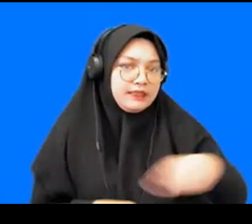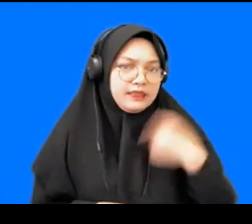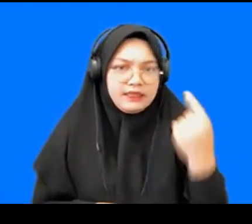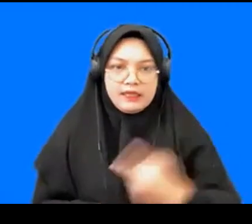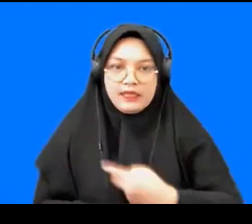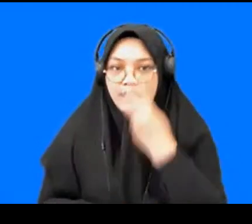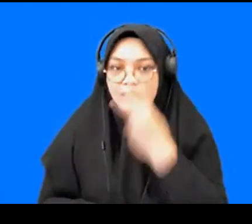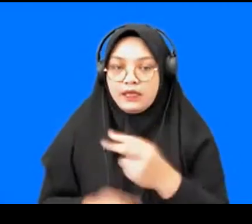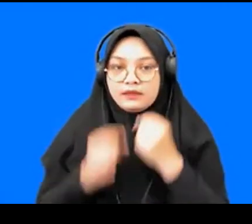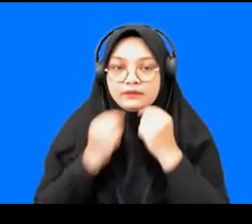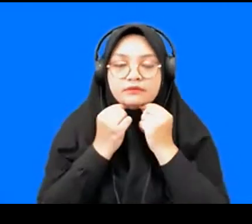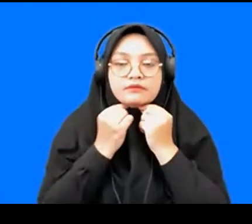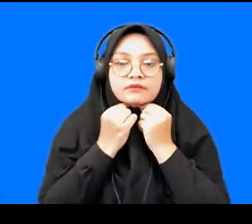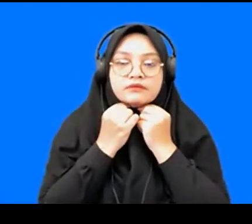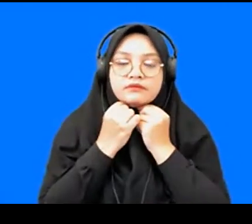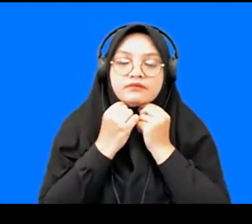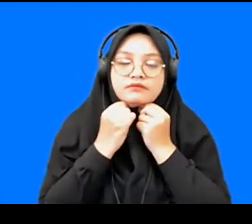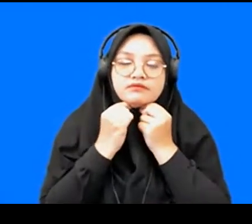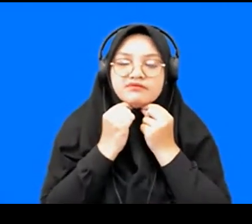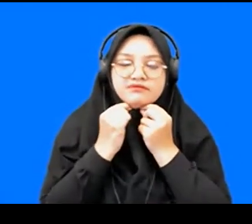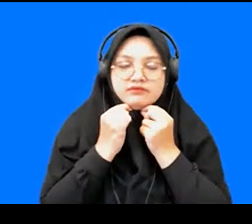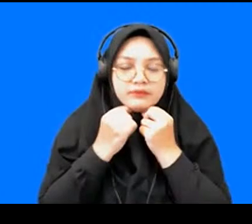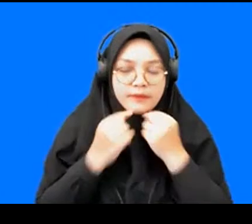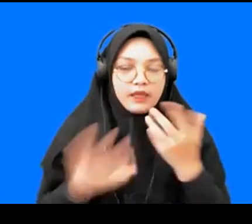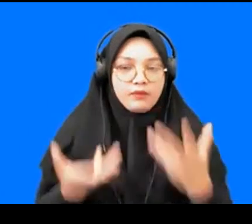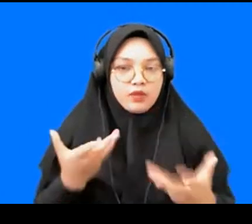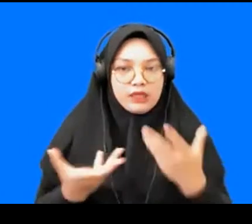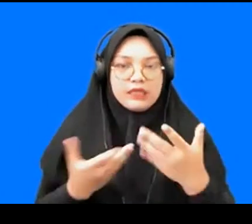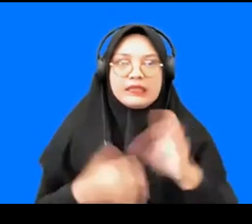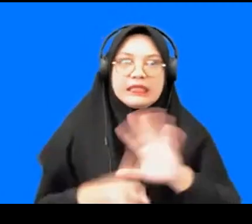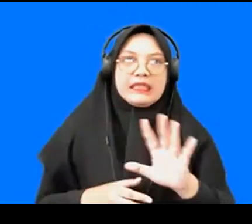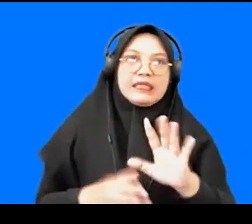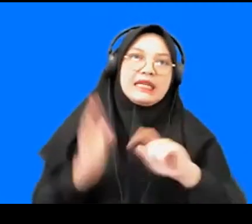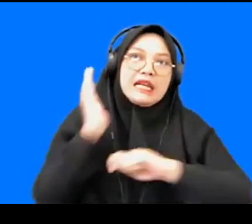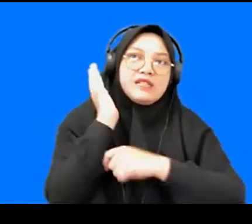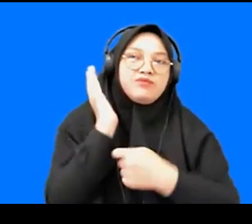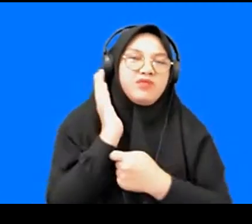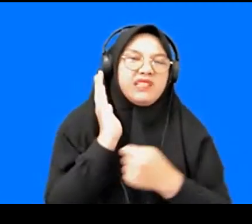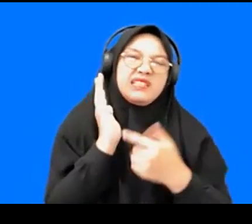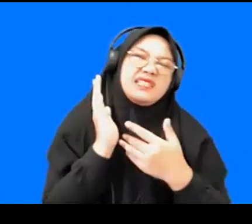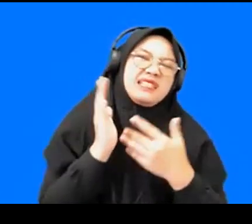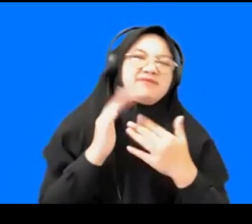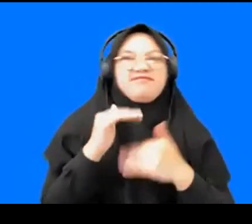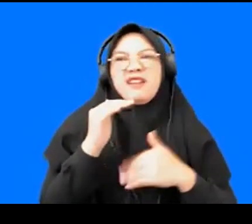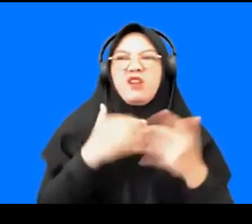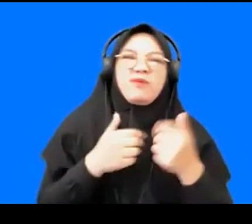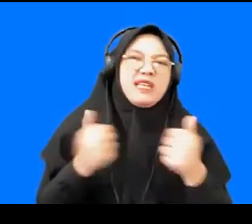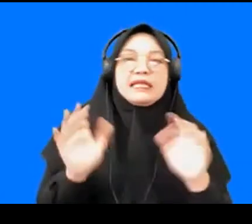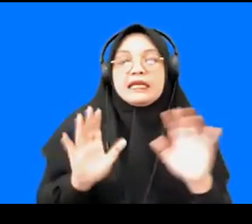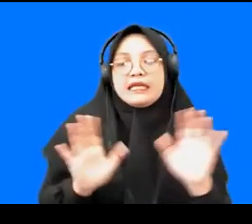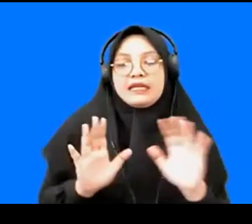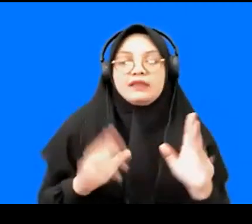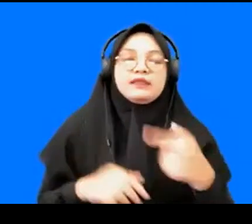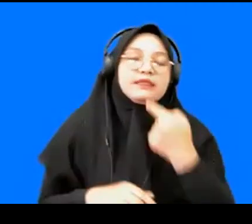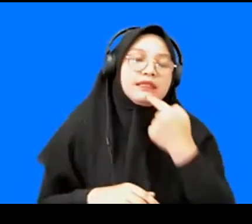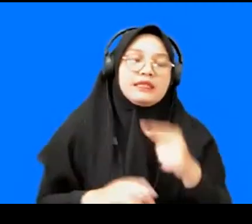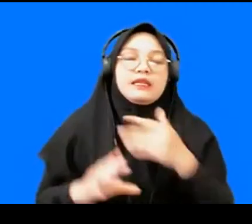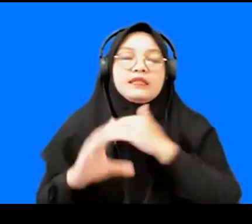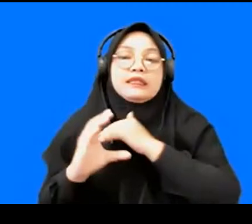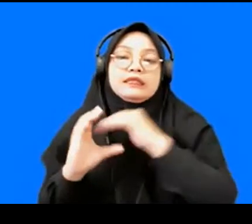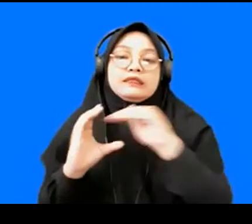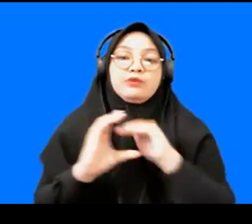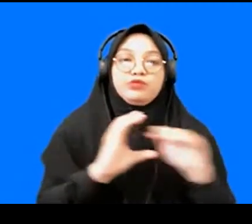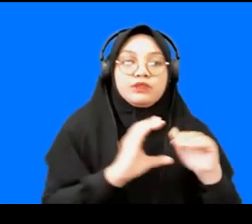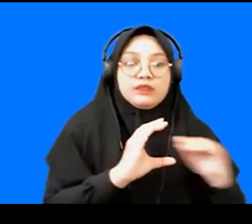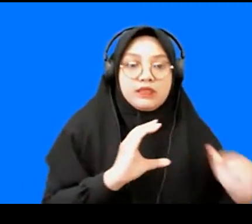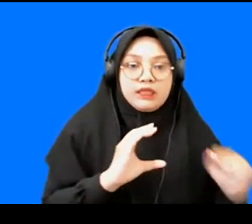guess, on my part. When people say, well, wealth tax is actually redistributive, no? Our more progressive friends say that. Actually, it's